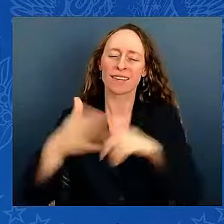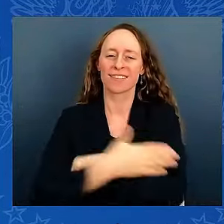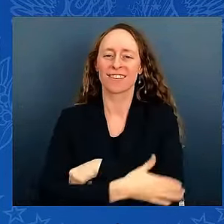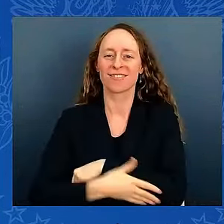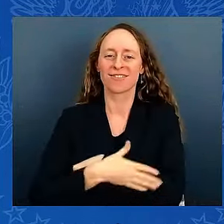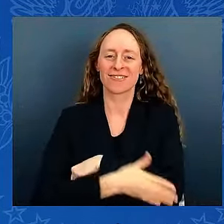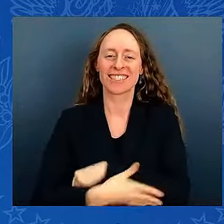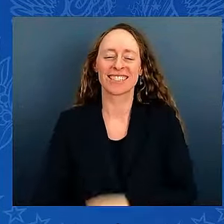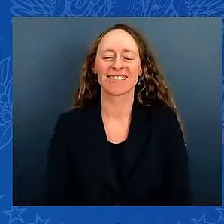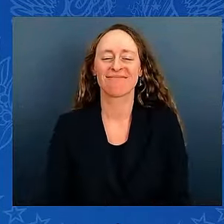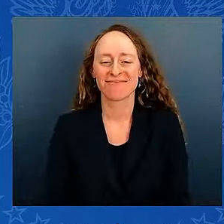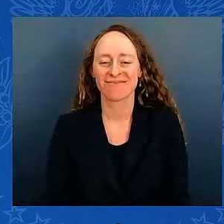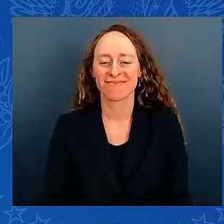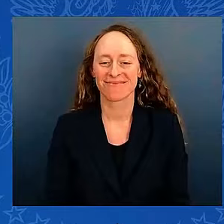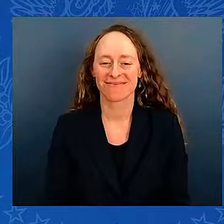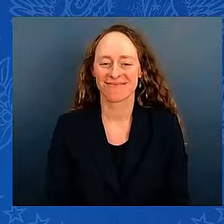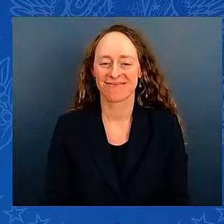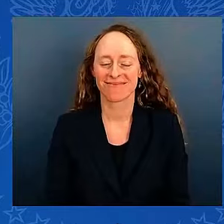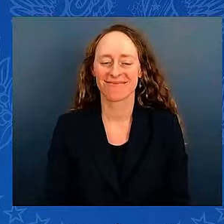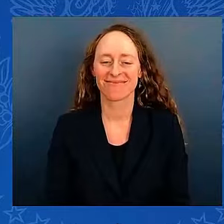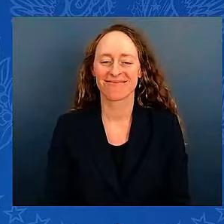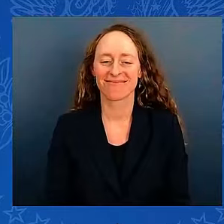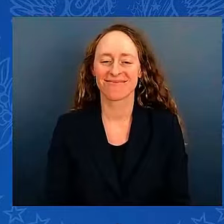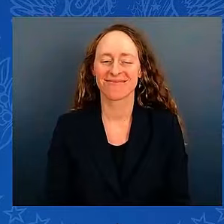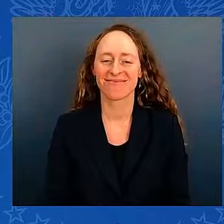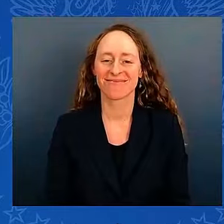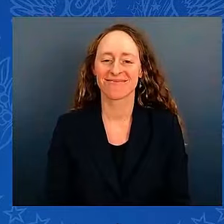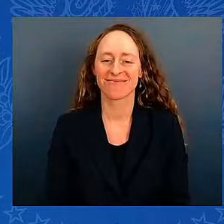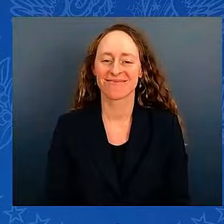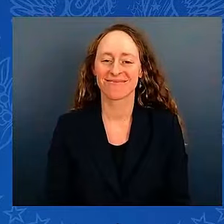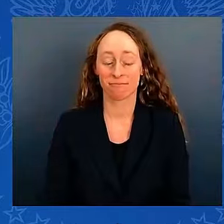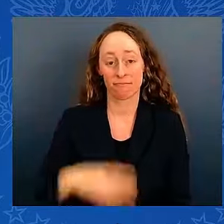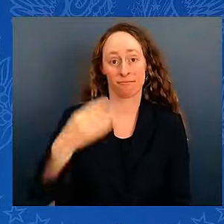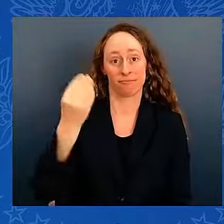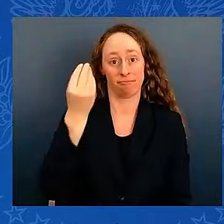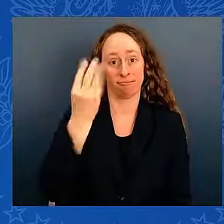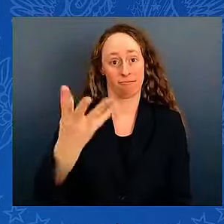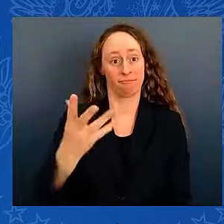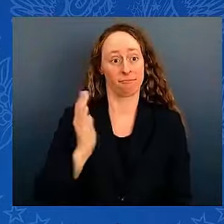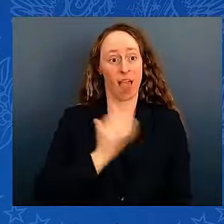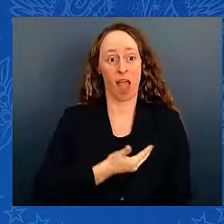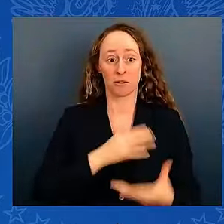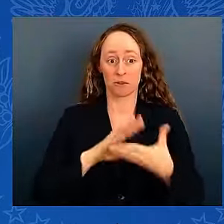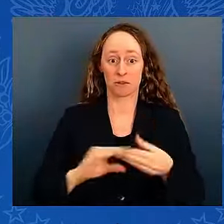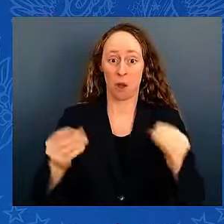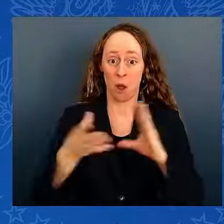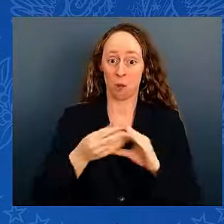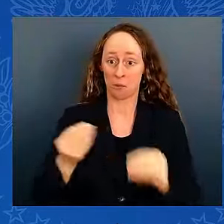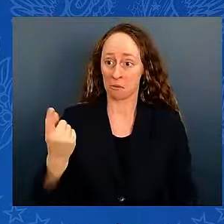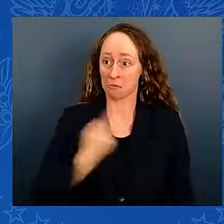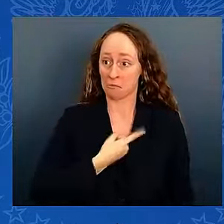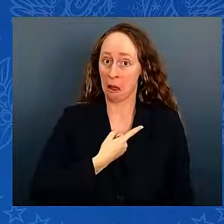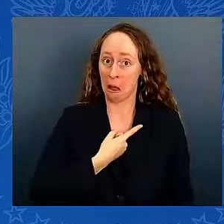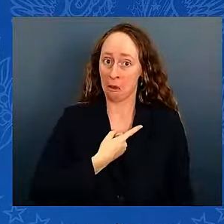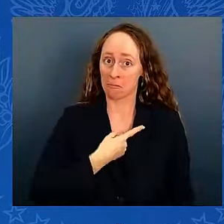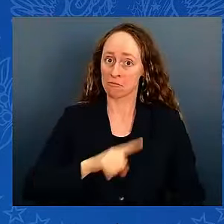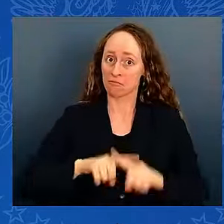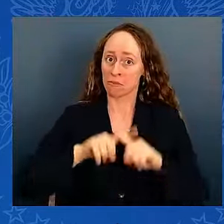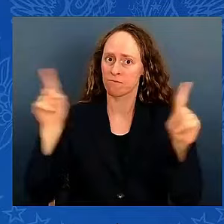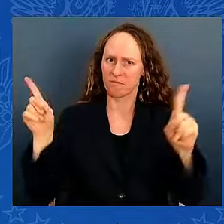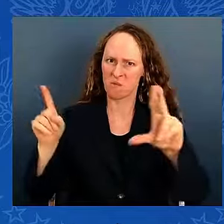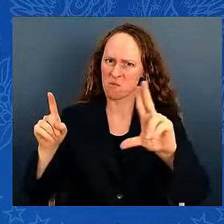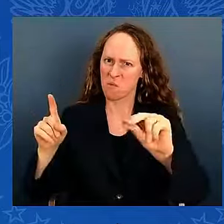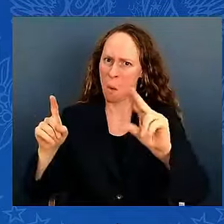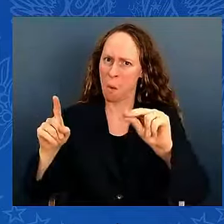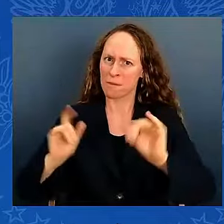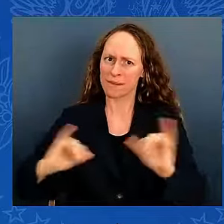And the thing is, ours is but one of many stories of these Paralympic athletes and these Olympic athletes where we can say, only